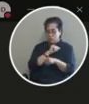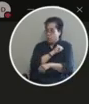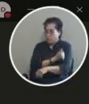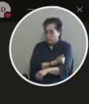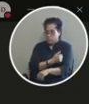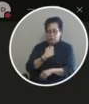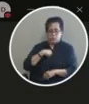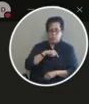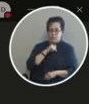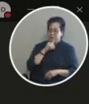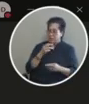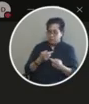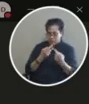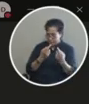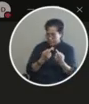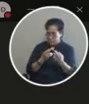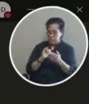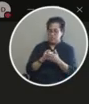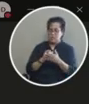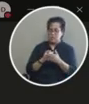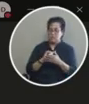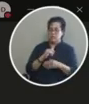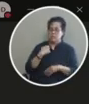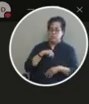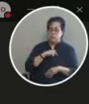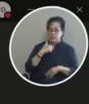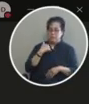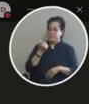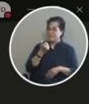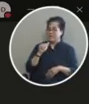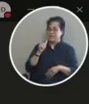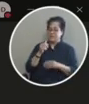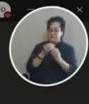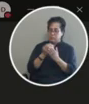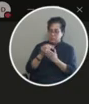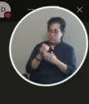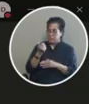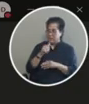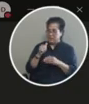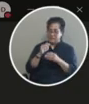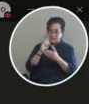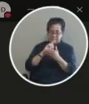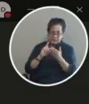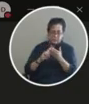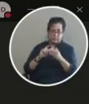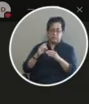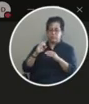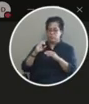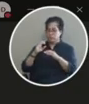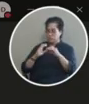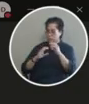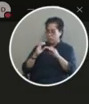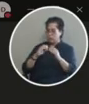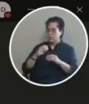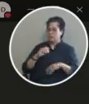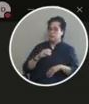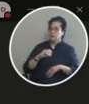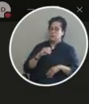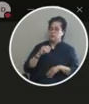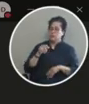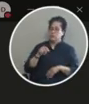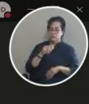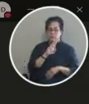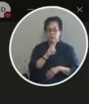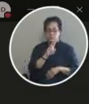we have not recommended that we do any expenditures of any design or construction of the MPC at this time. And I think